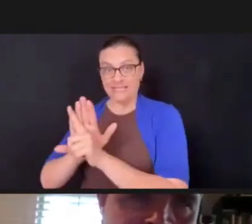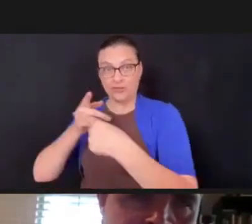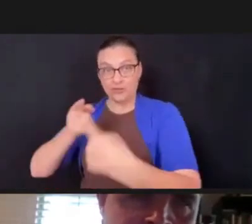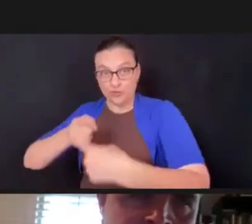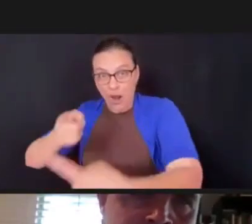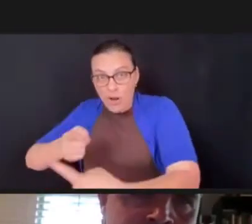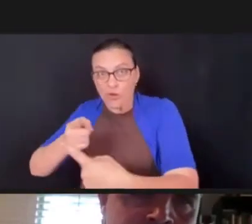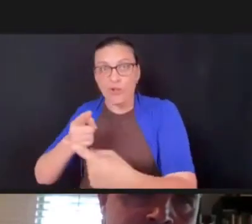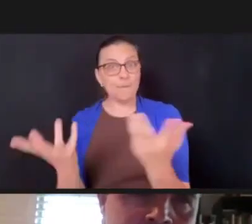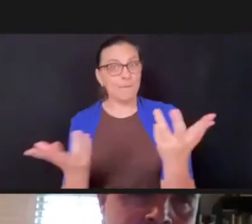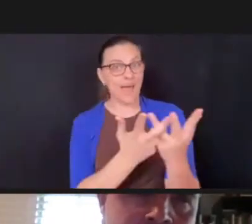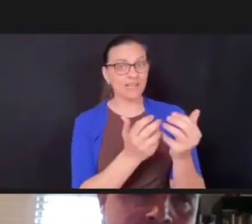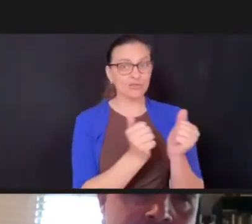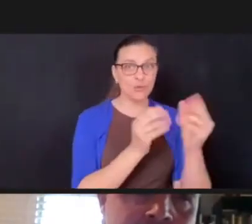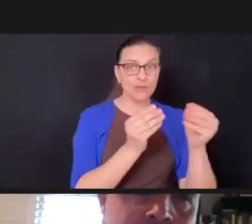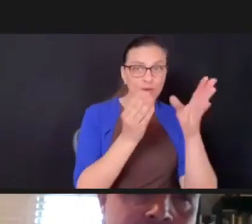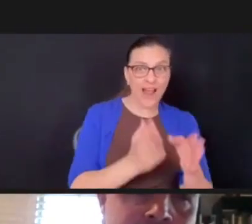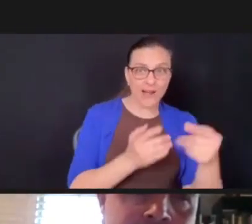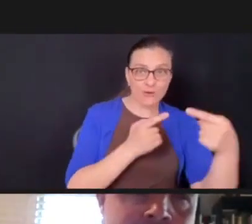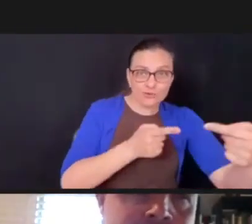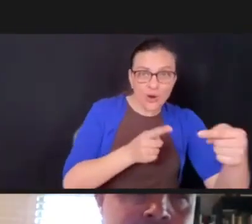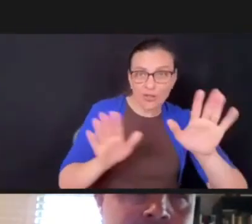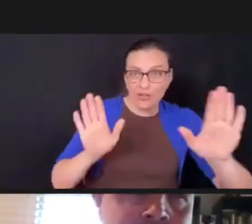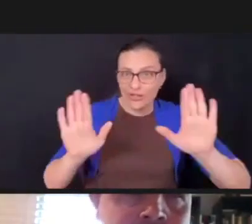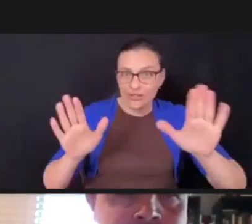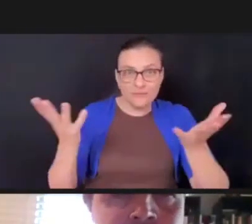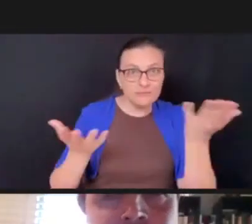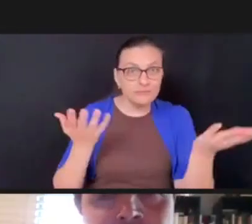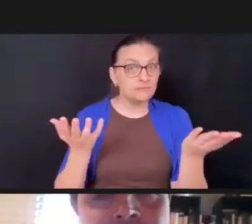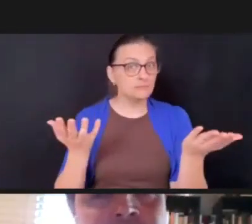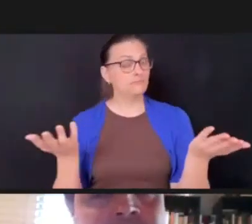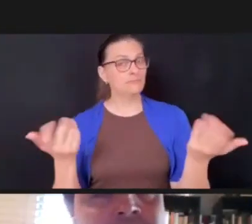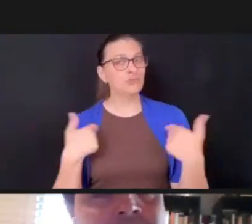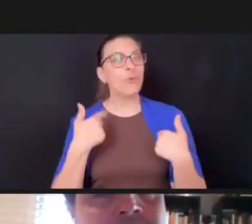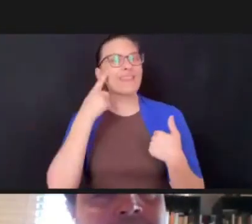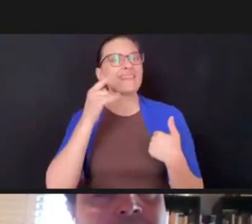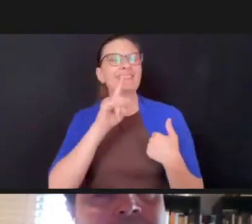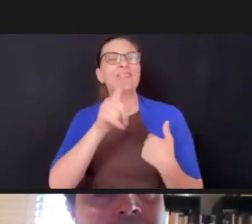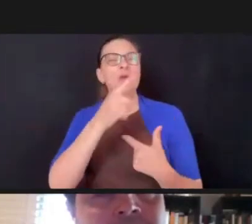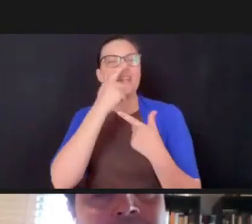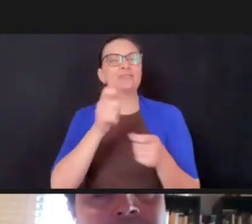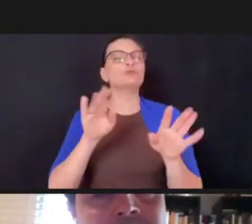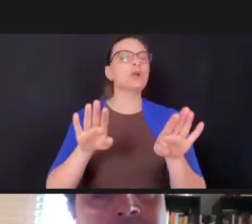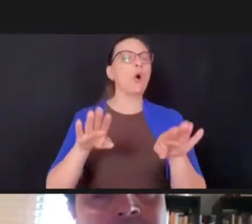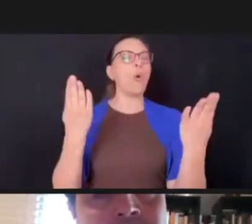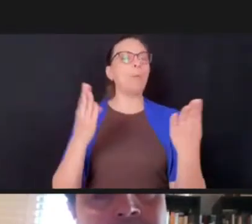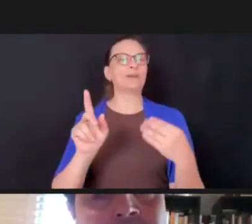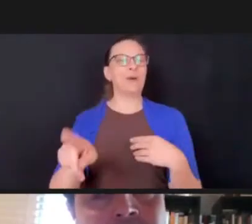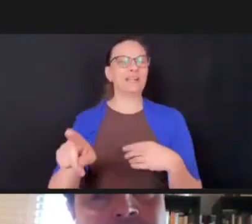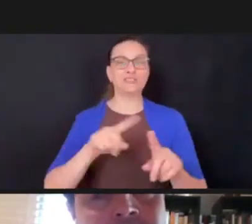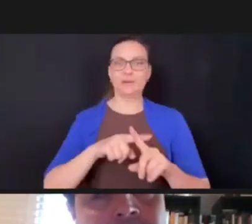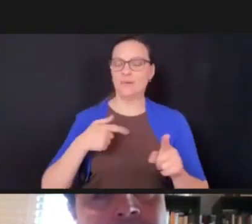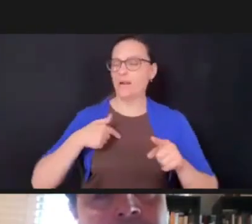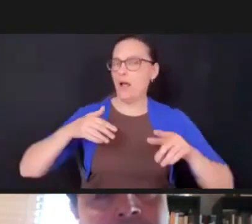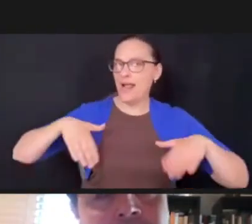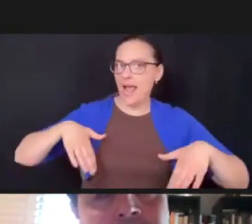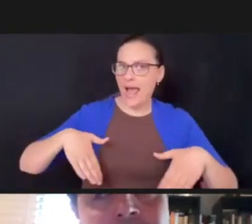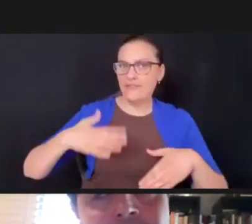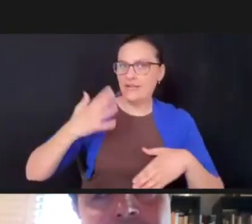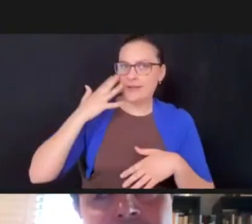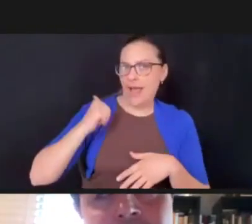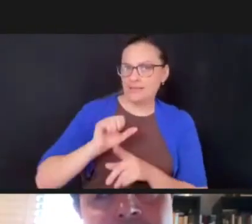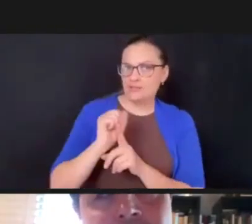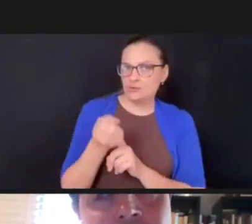with? So that's, I think, a really interesting open question, but I haven't had a situation where anyone's kind of